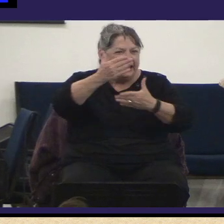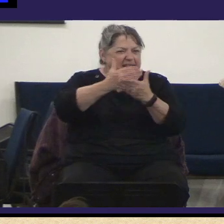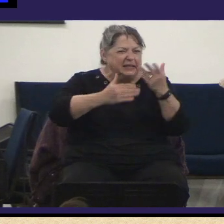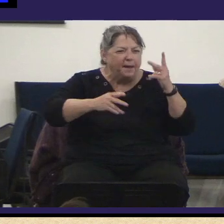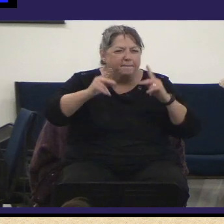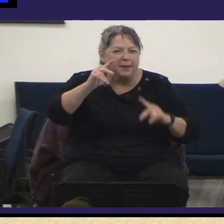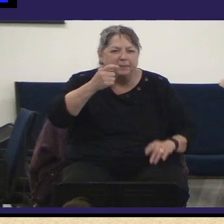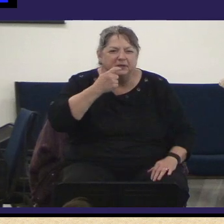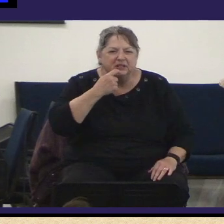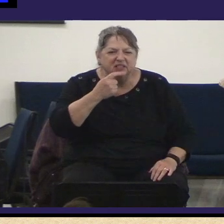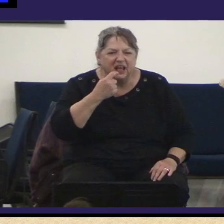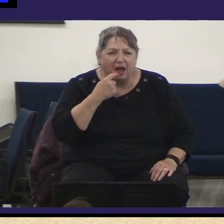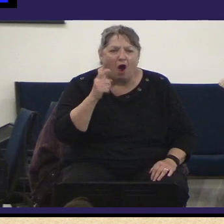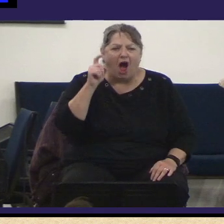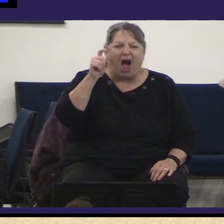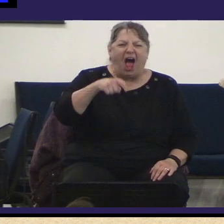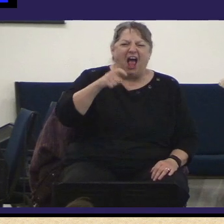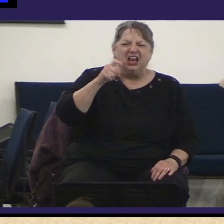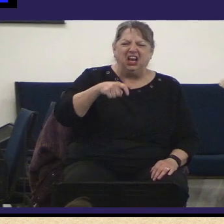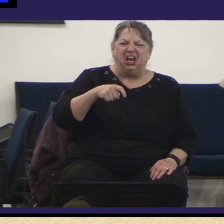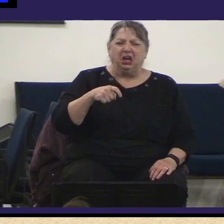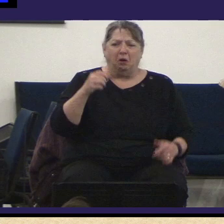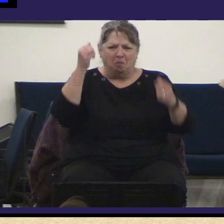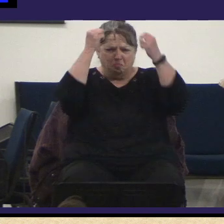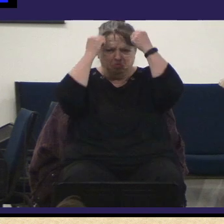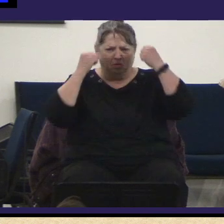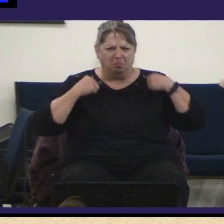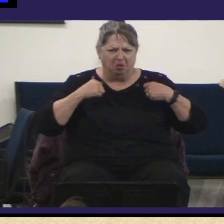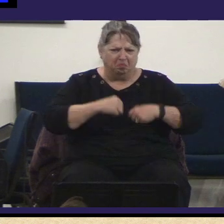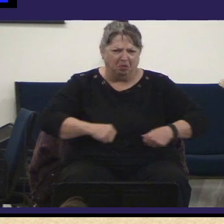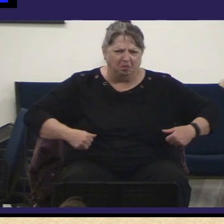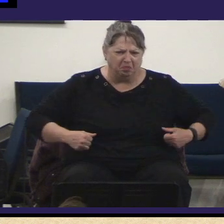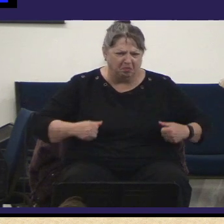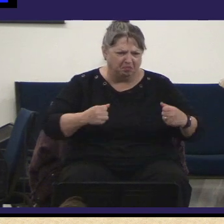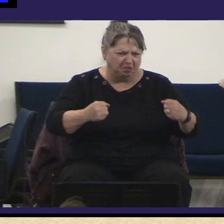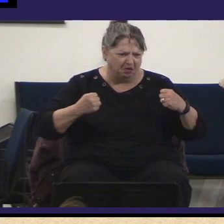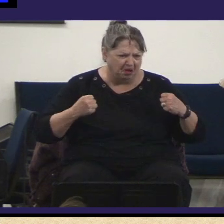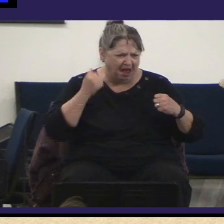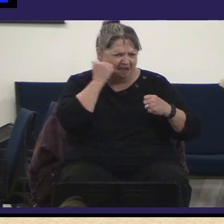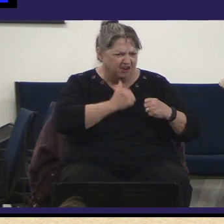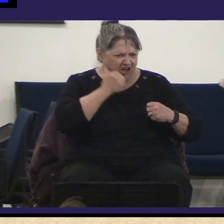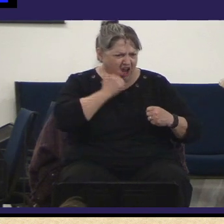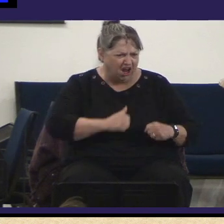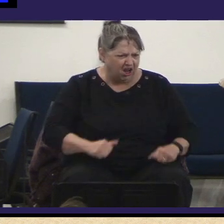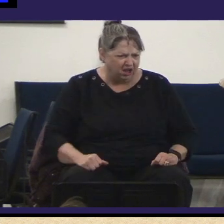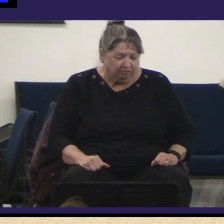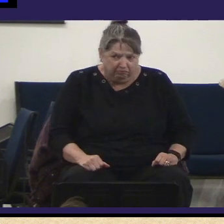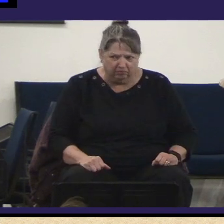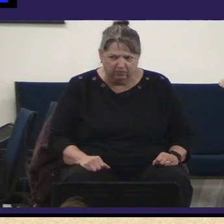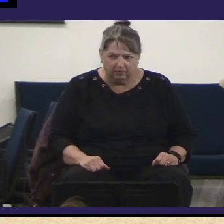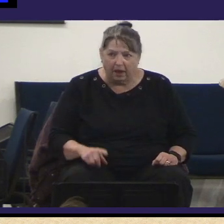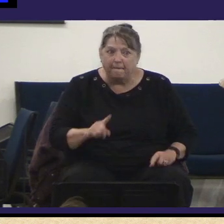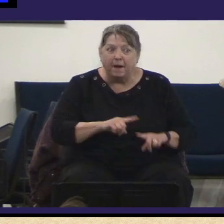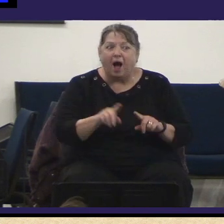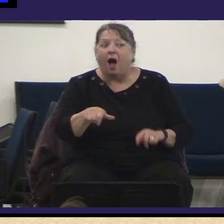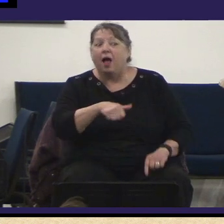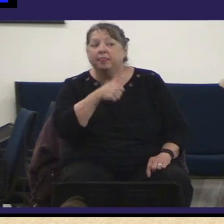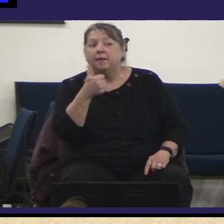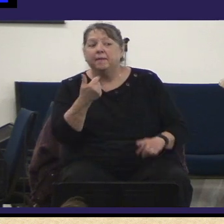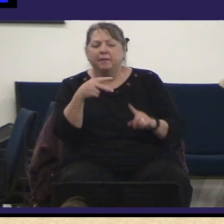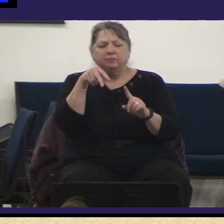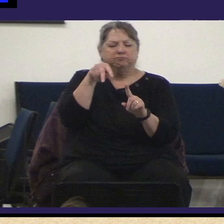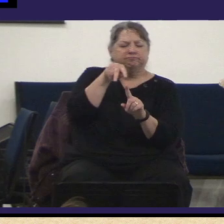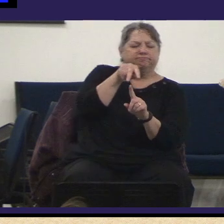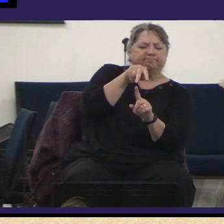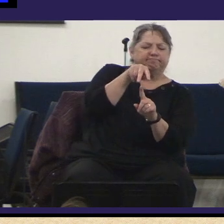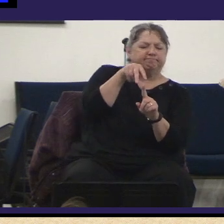day. And so they do that, you know, they practice that. And then there are some who say, I believe that those